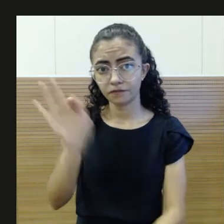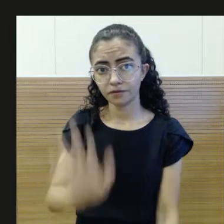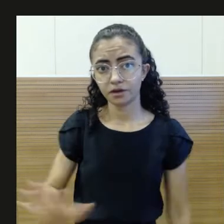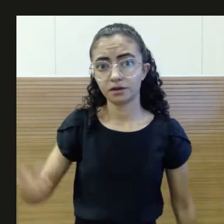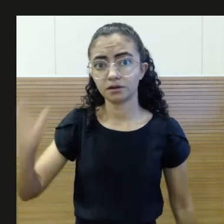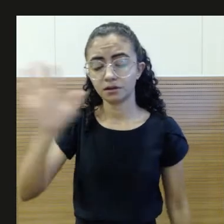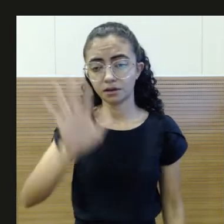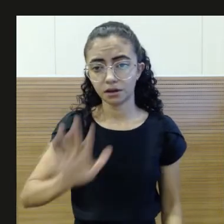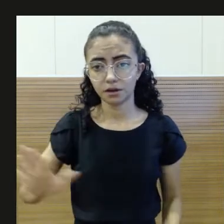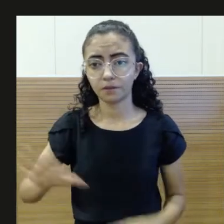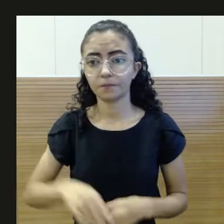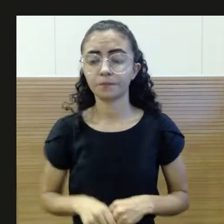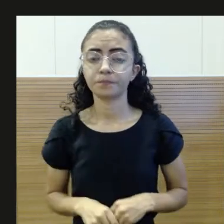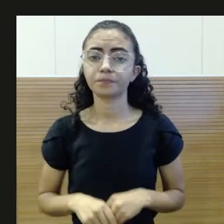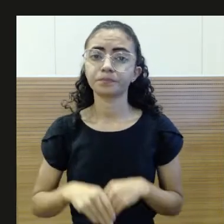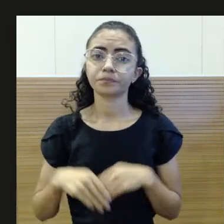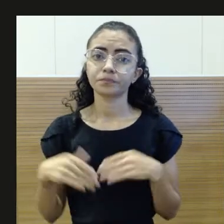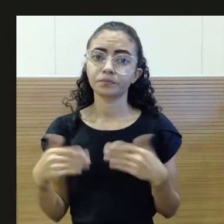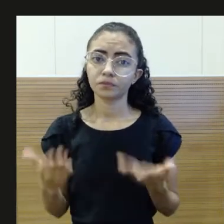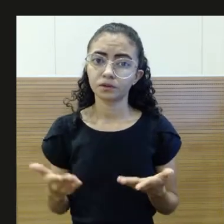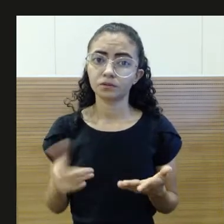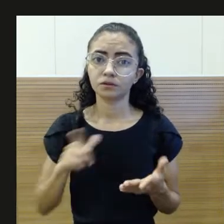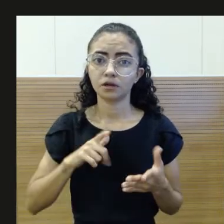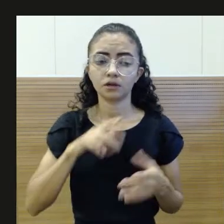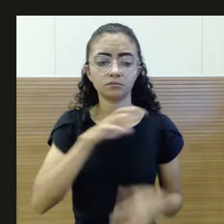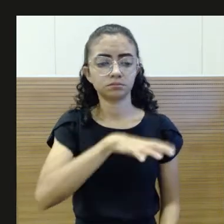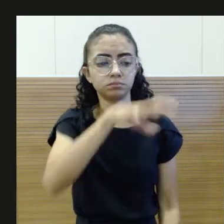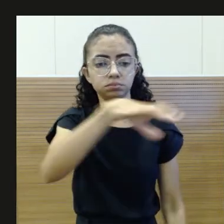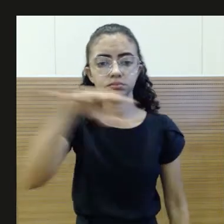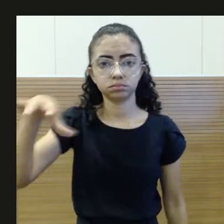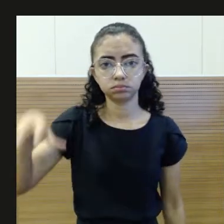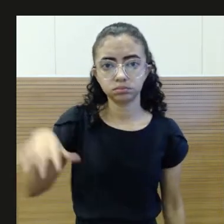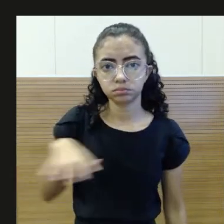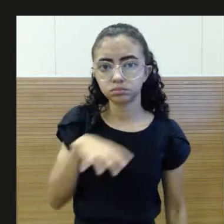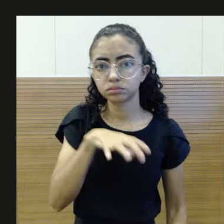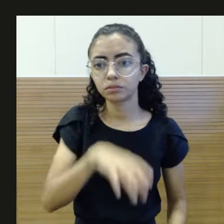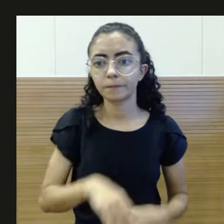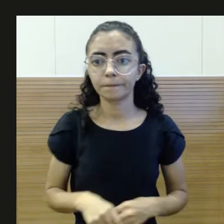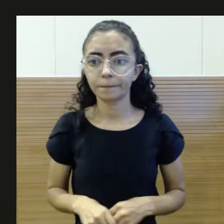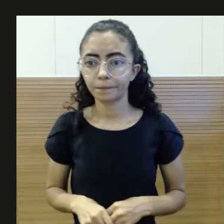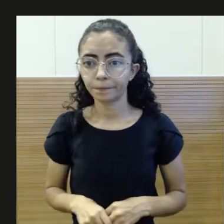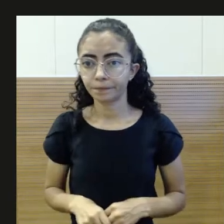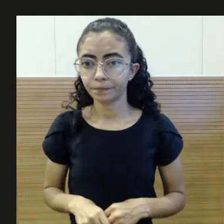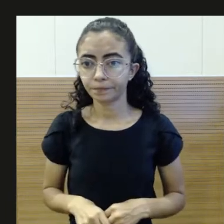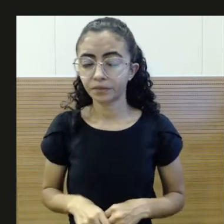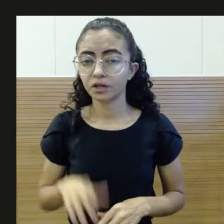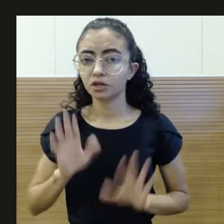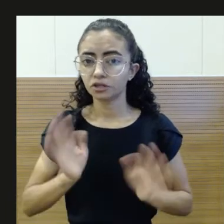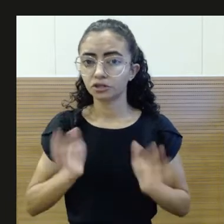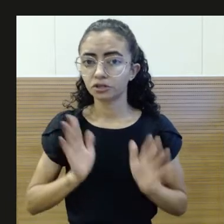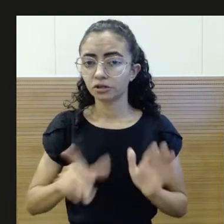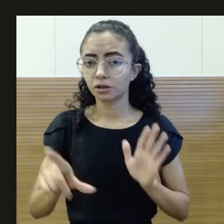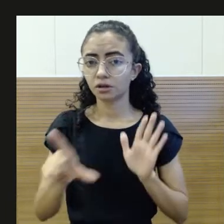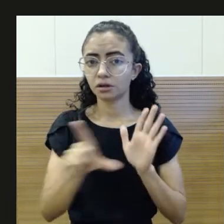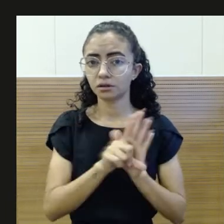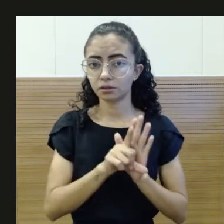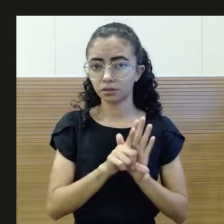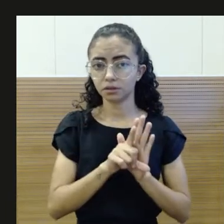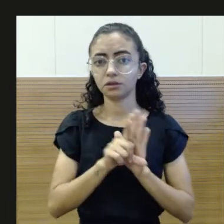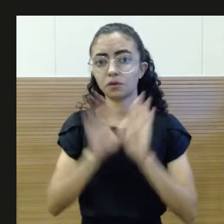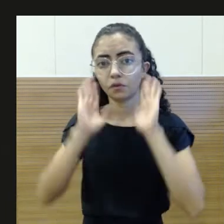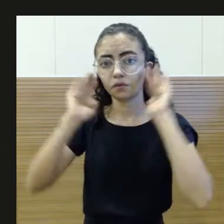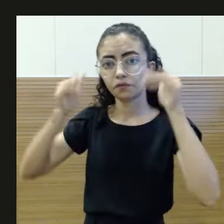like we said in the beginning, in this post-COVID, we understand that people have